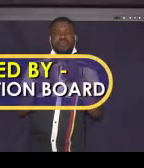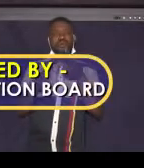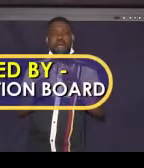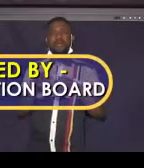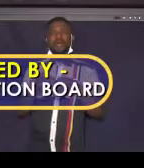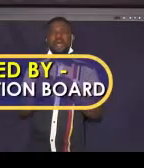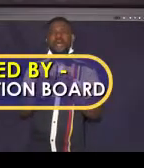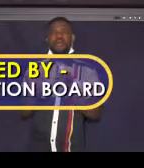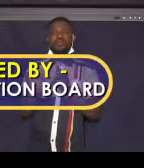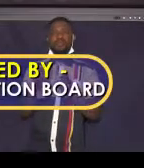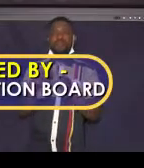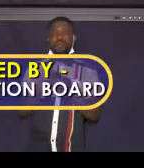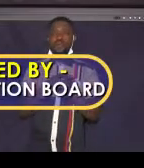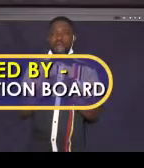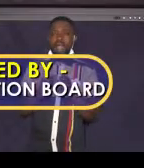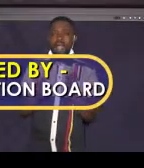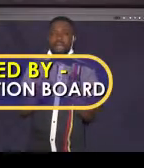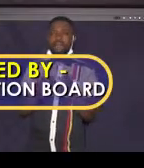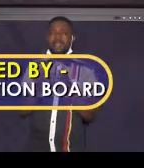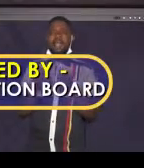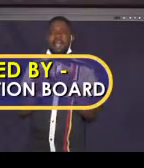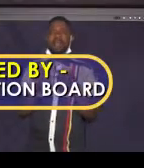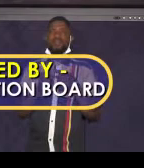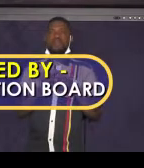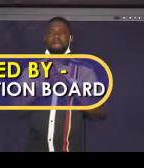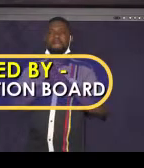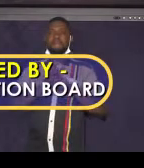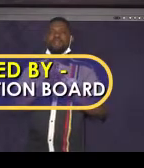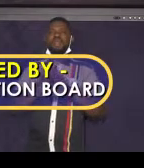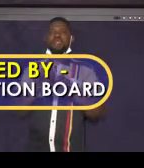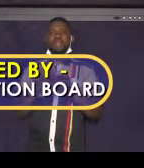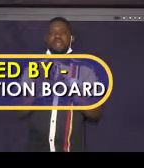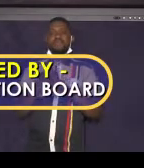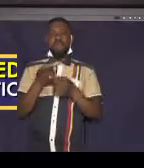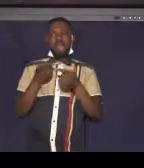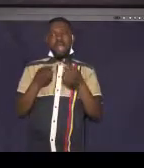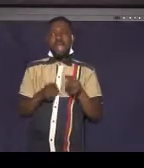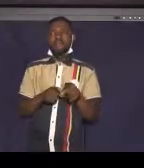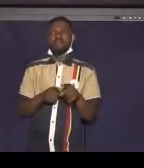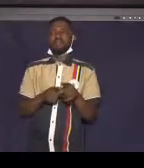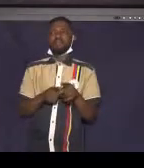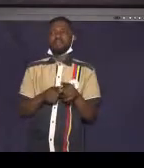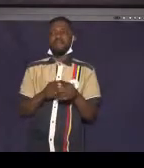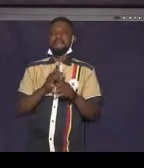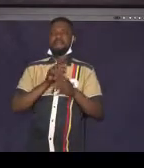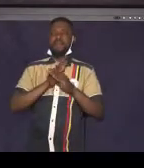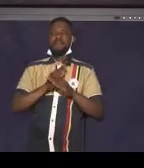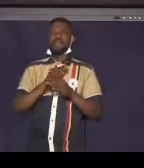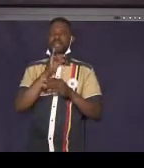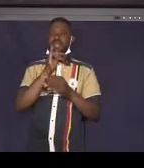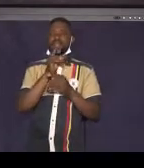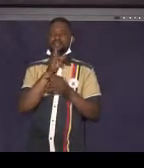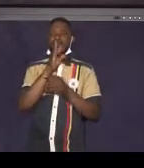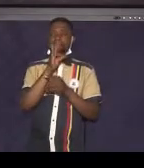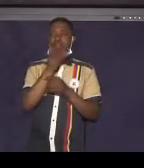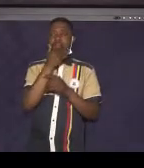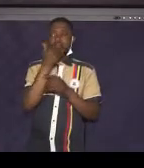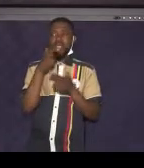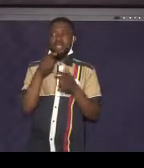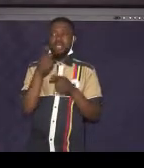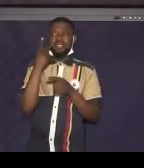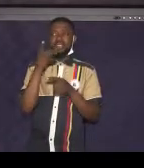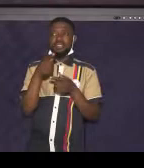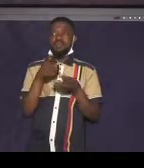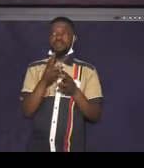we avoid it? How do we prevent it from happening? I think prevention is really, really better. So let's look at the methods